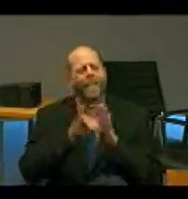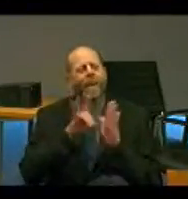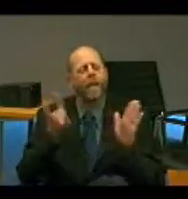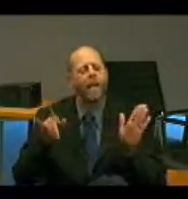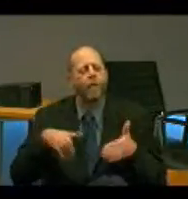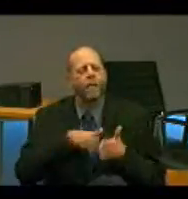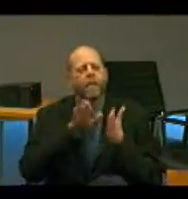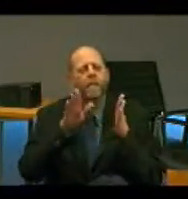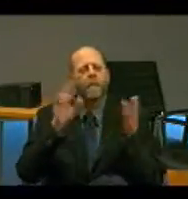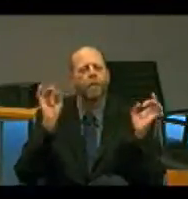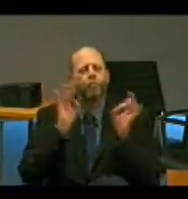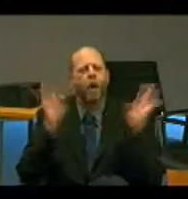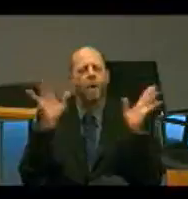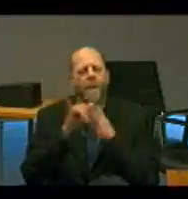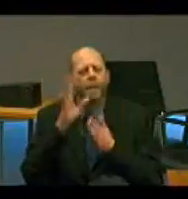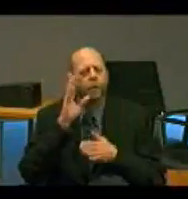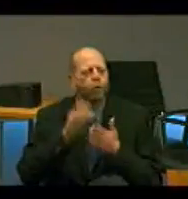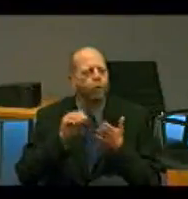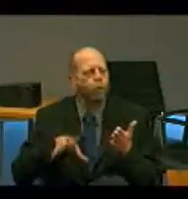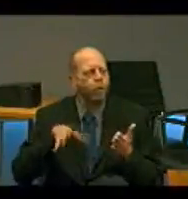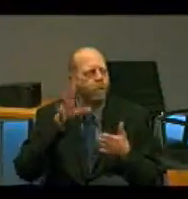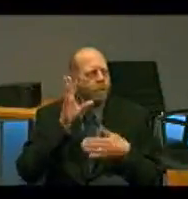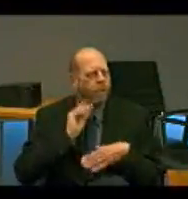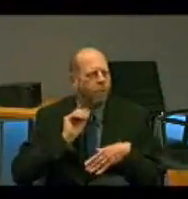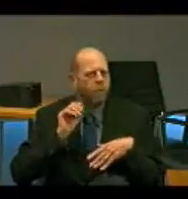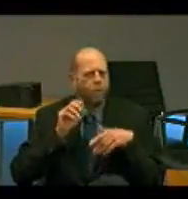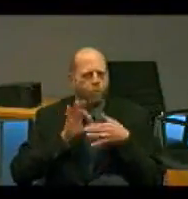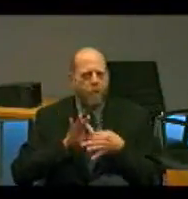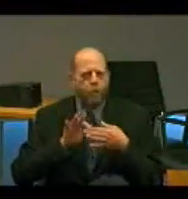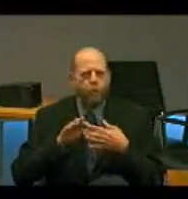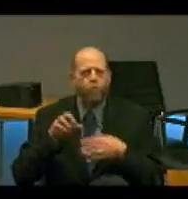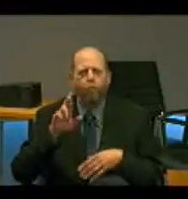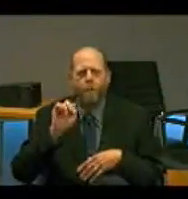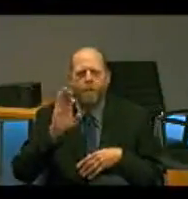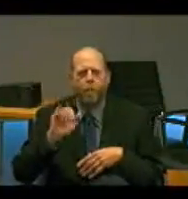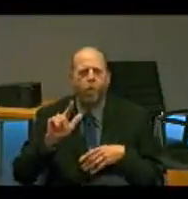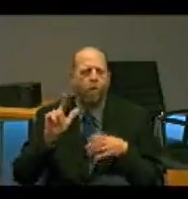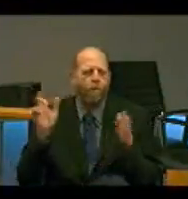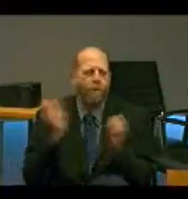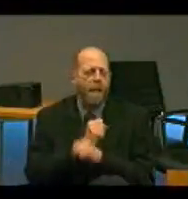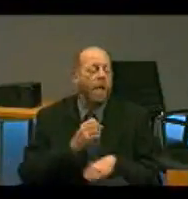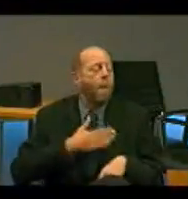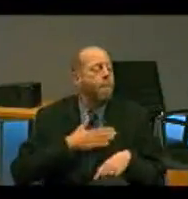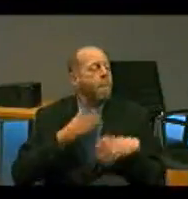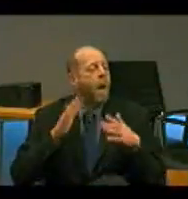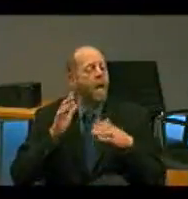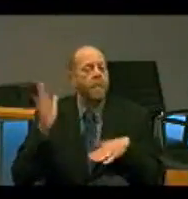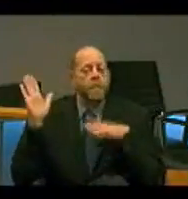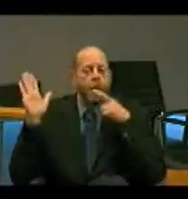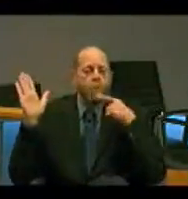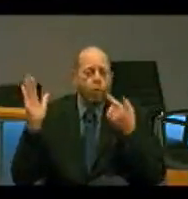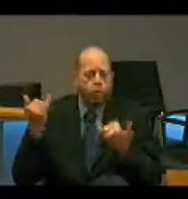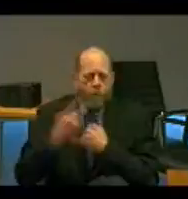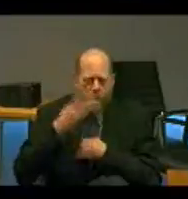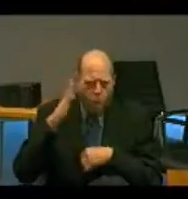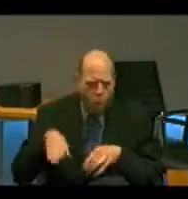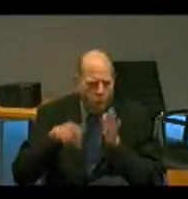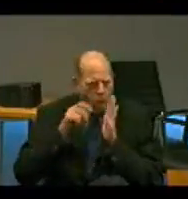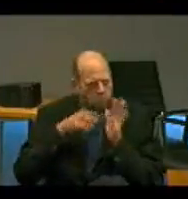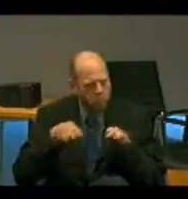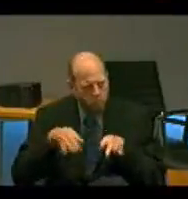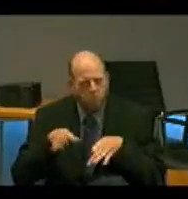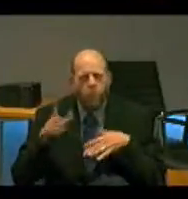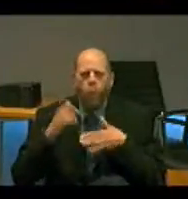the trauma that students experience related to racial violence. My testimony today will briefly touch upon what is extensively laid